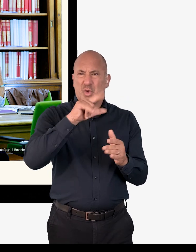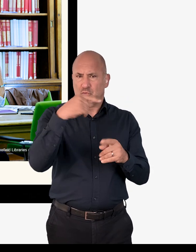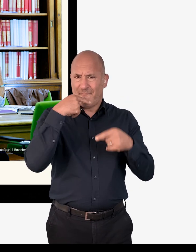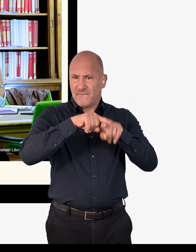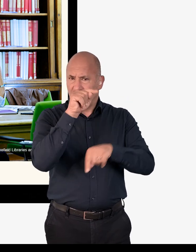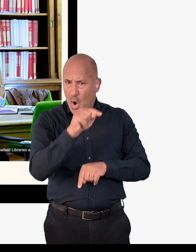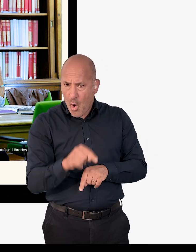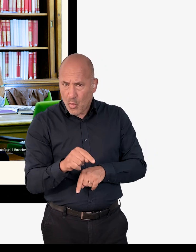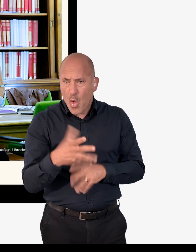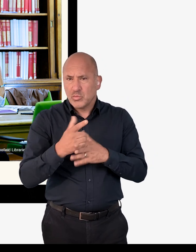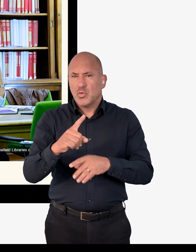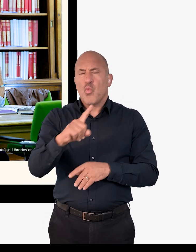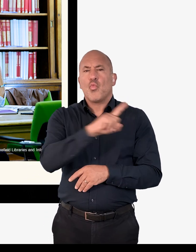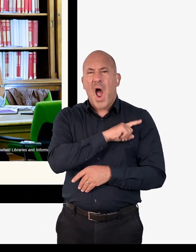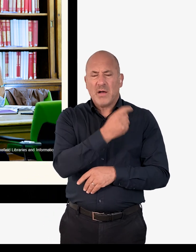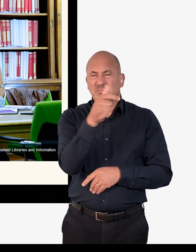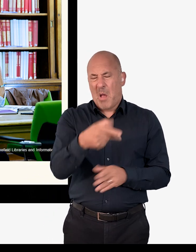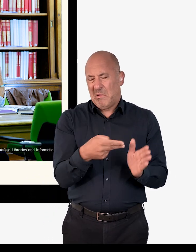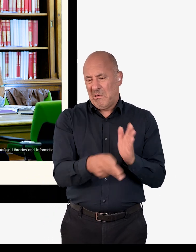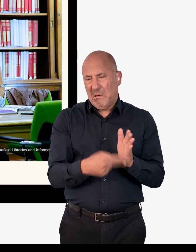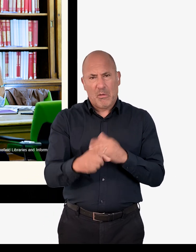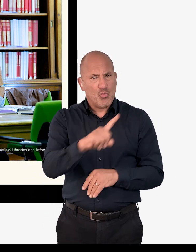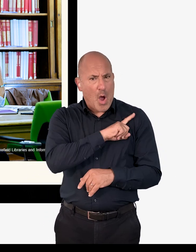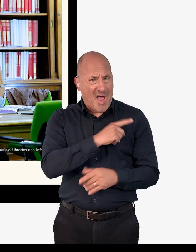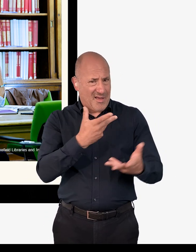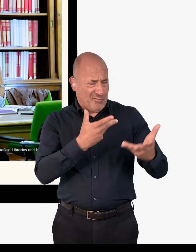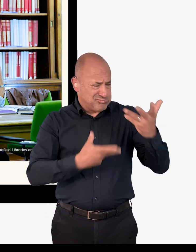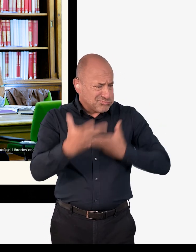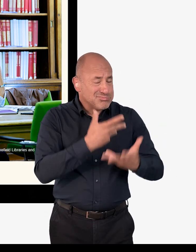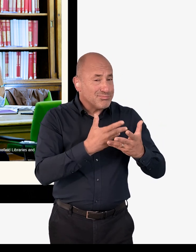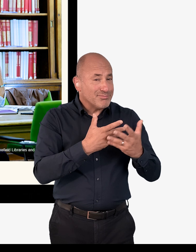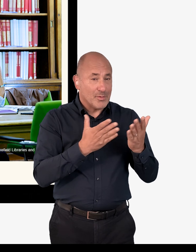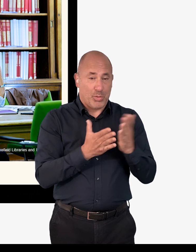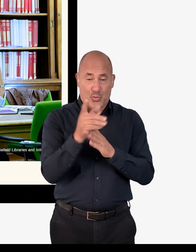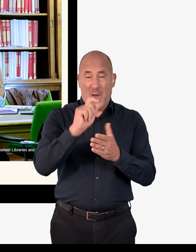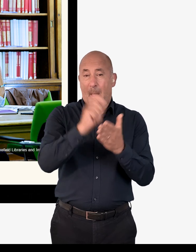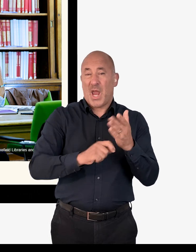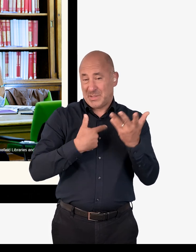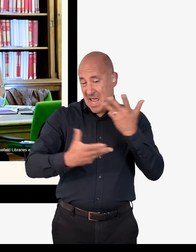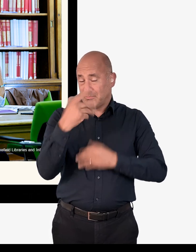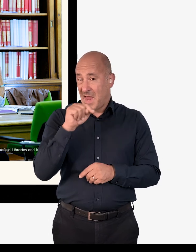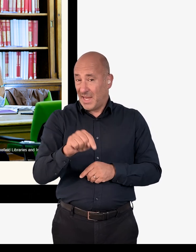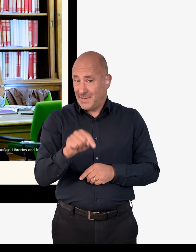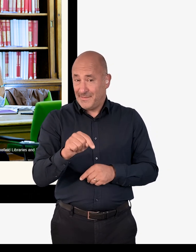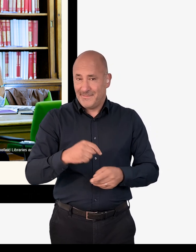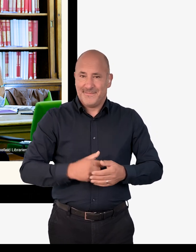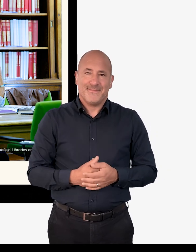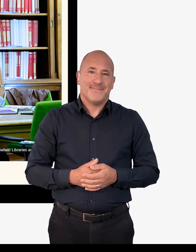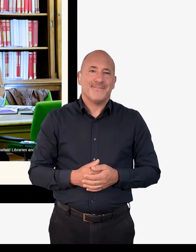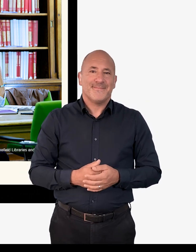be implemented and the rationale for excluding any of the recommendations from the project within your